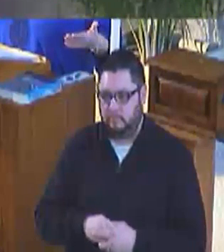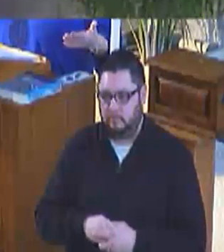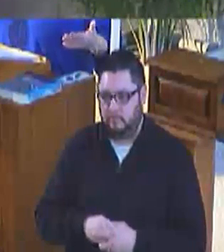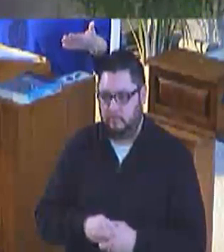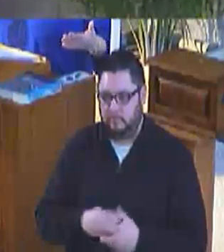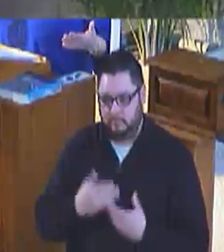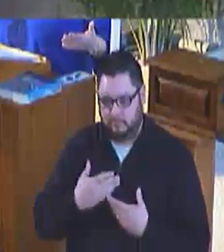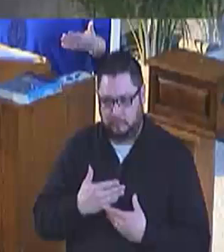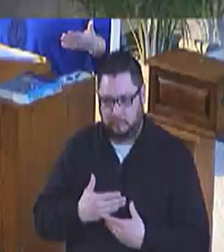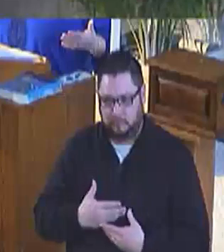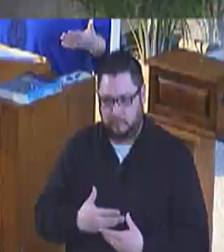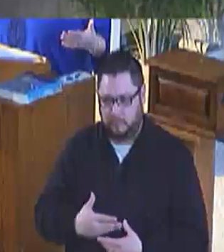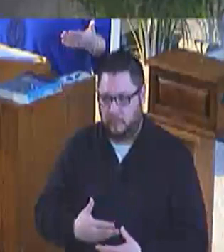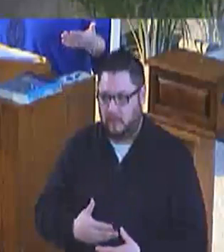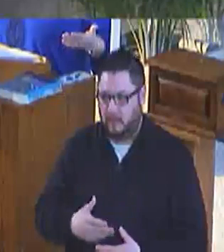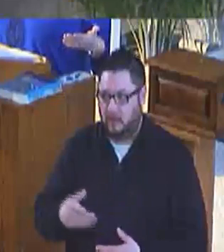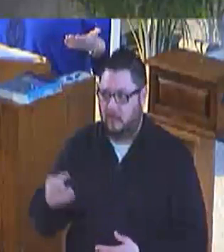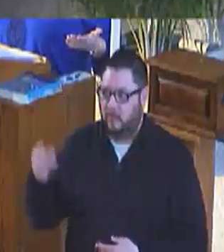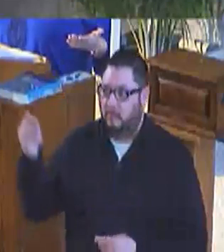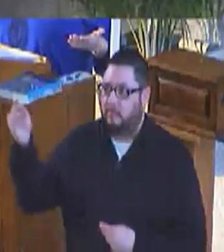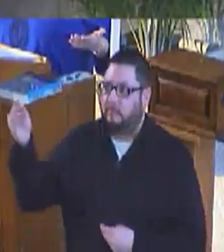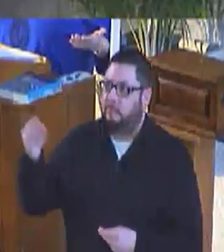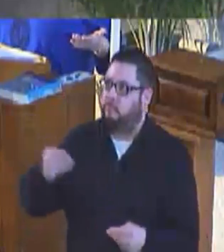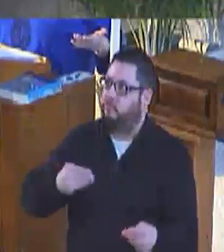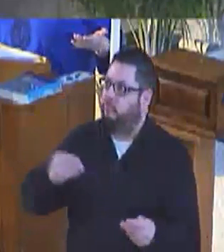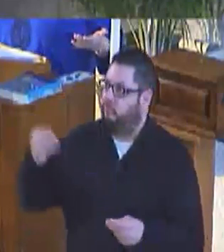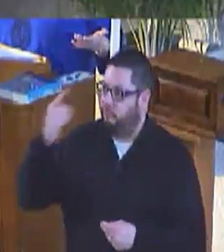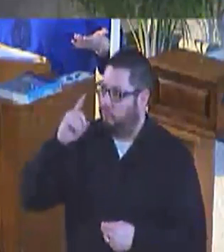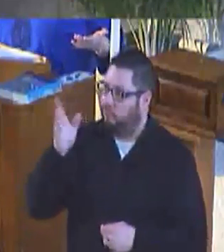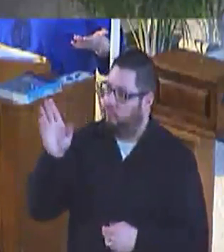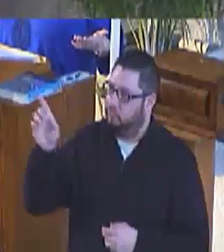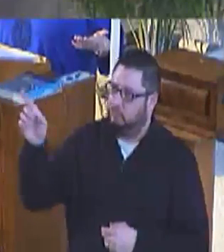I am a channel for you, dear God.